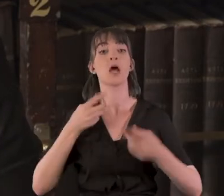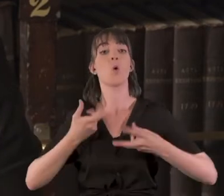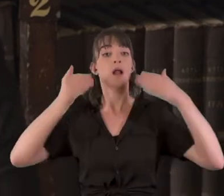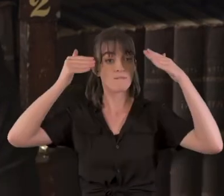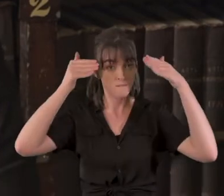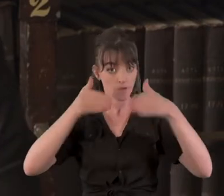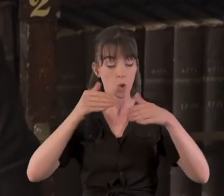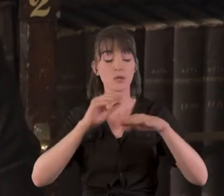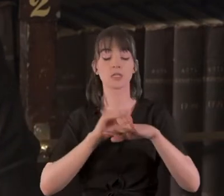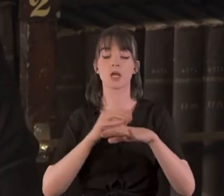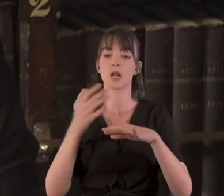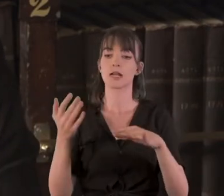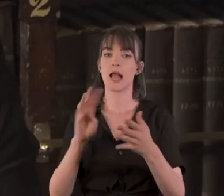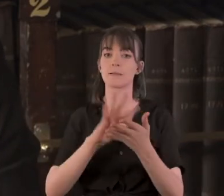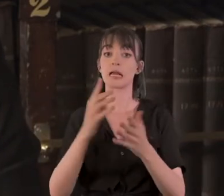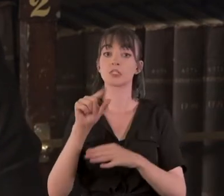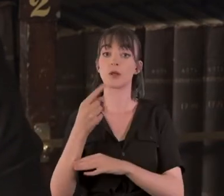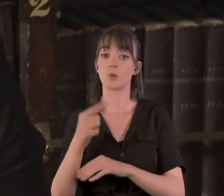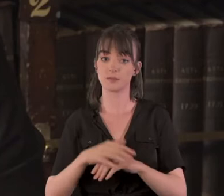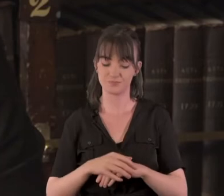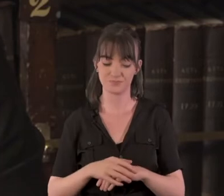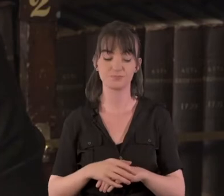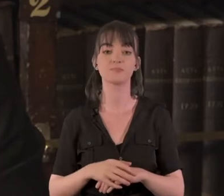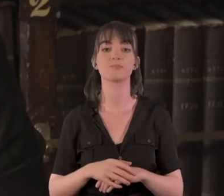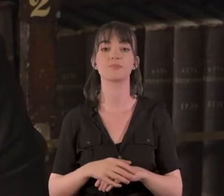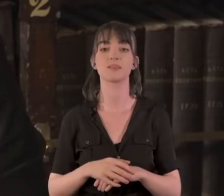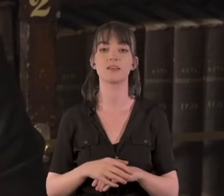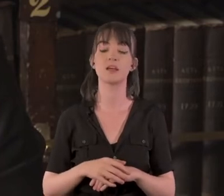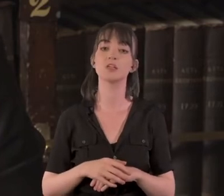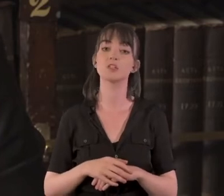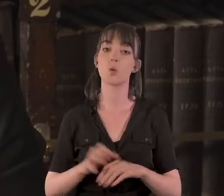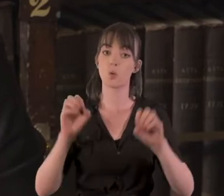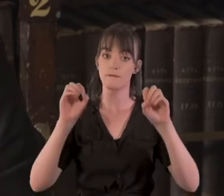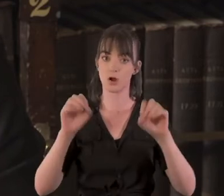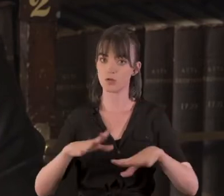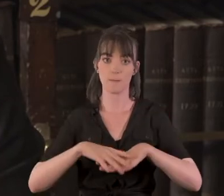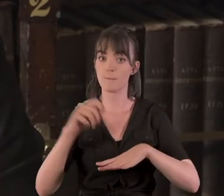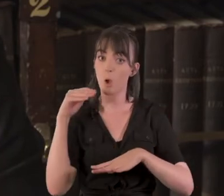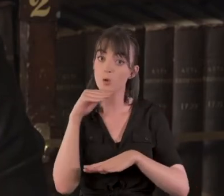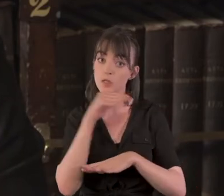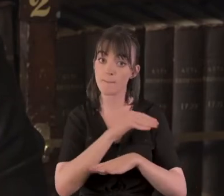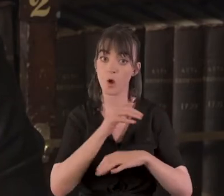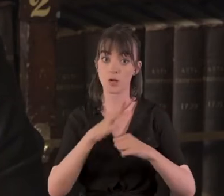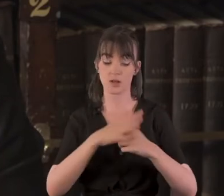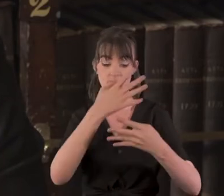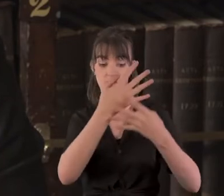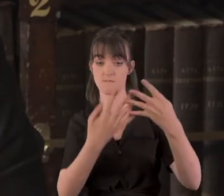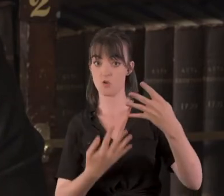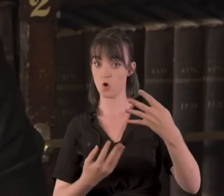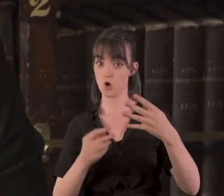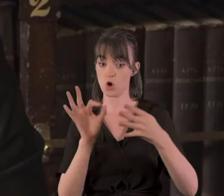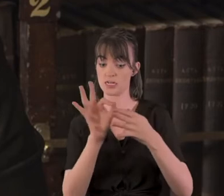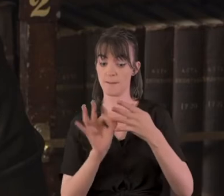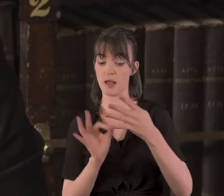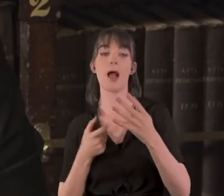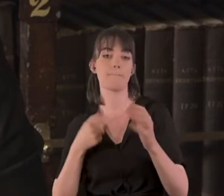back to 1921. Obviously, the most important of those four issues, which I